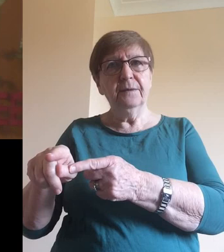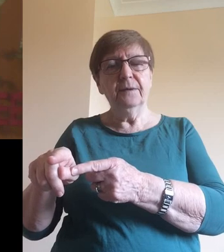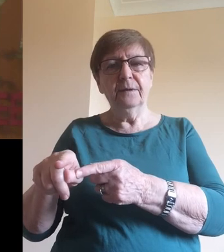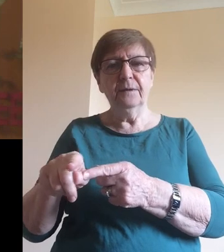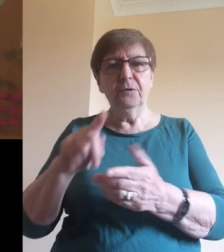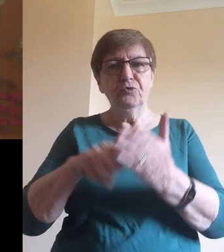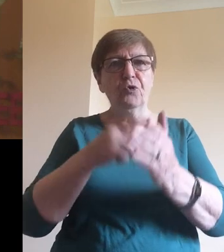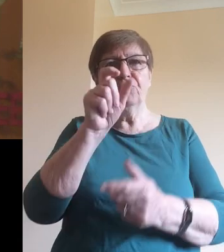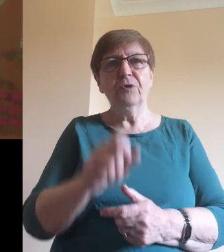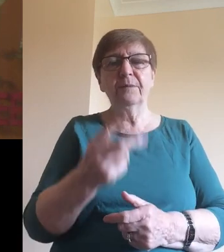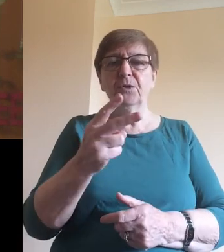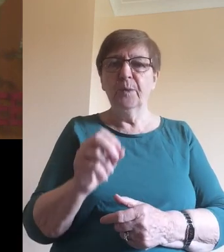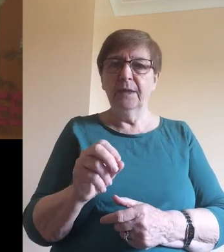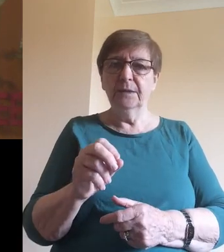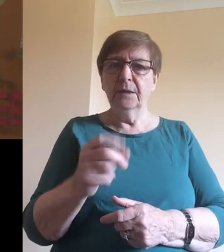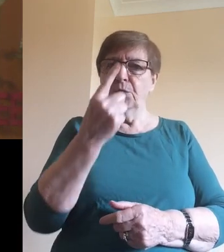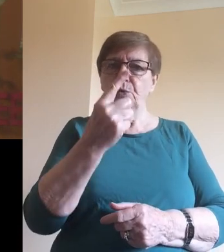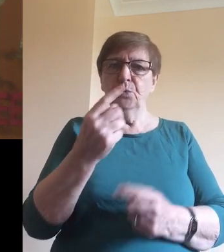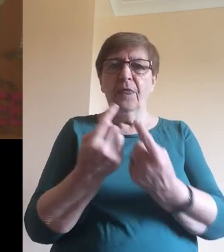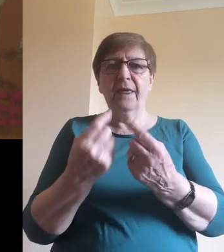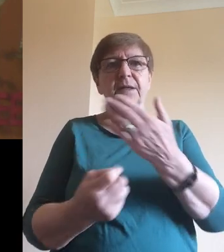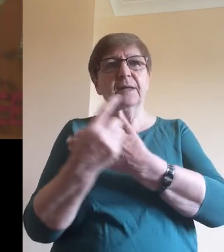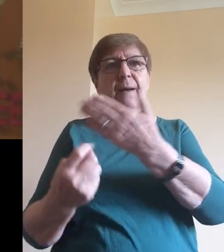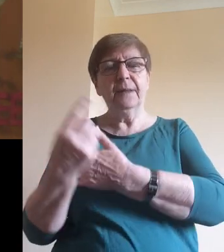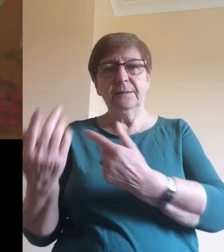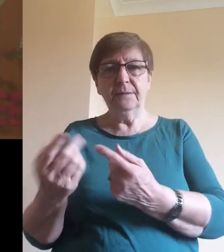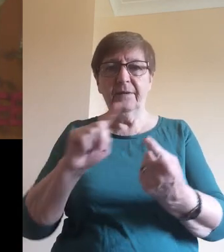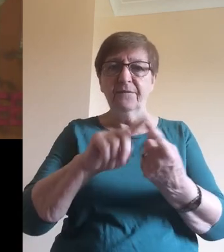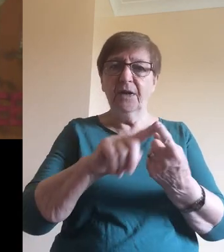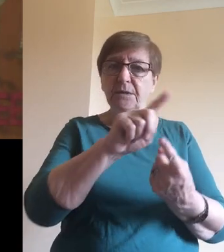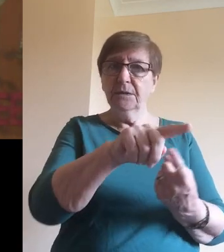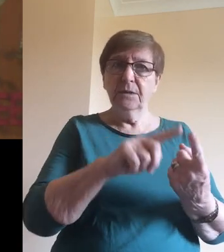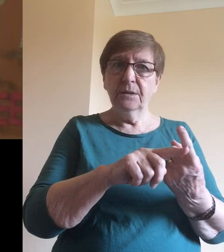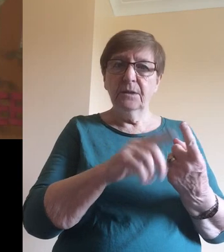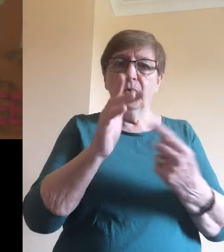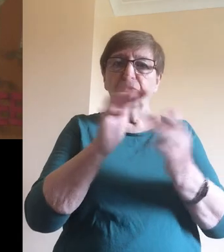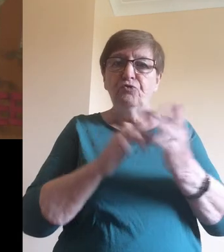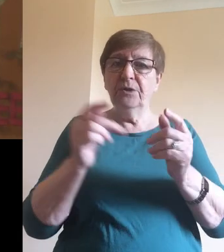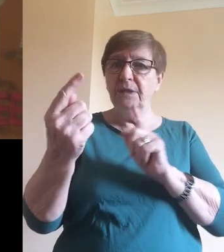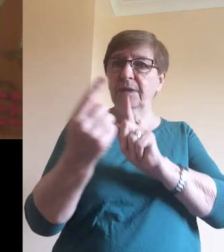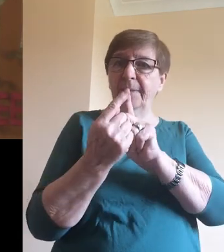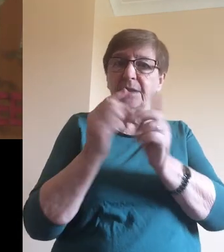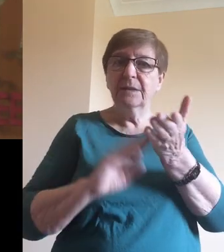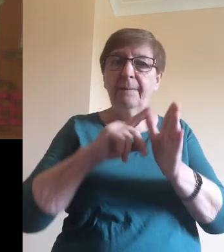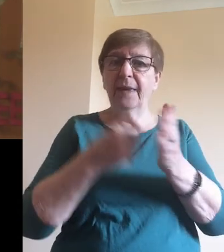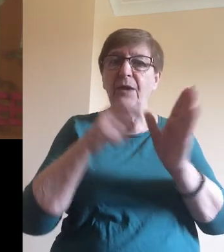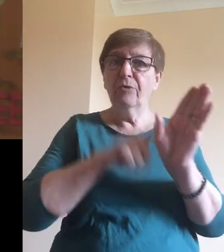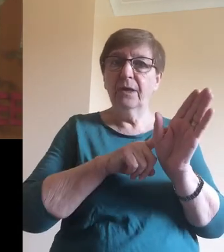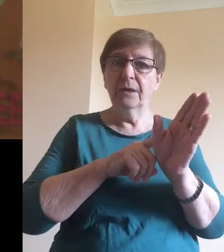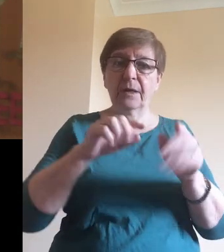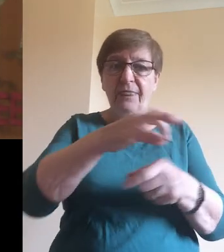John chapter 20, there are two episodes. In the first of these, Jesus meets Mary in the garden outside the